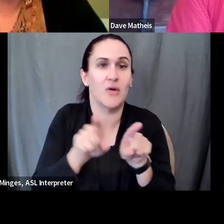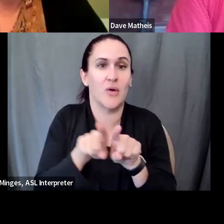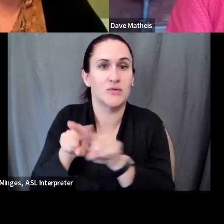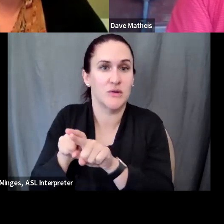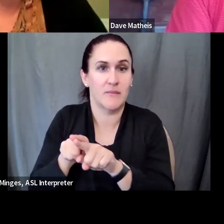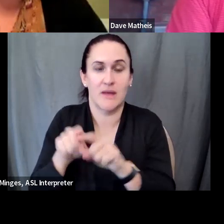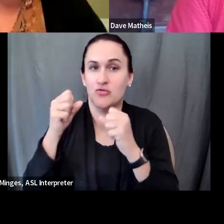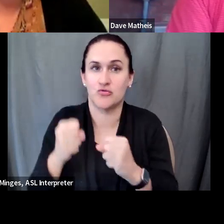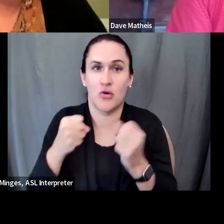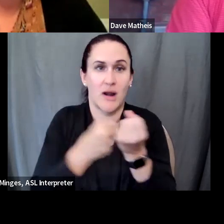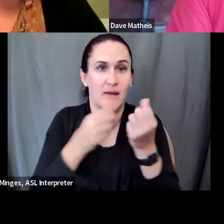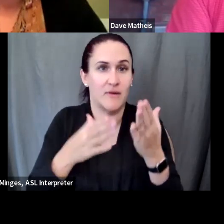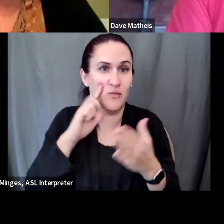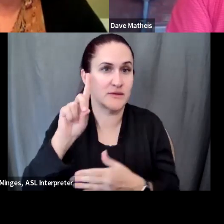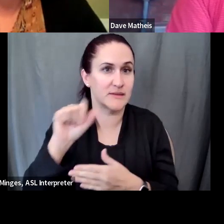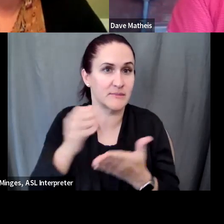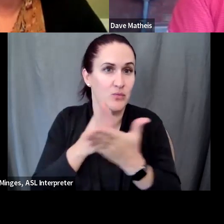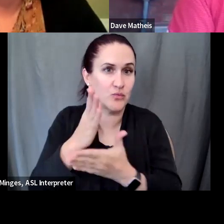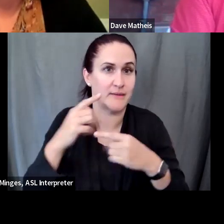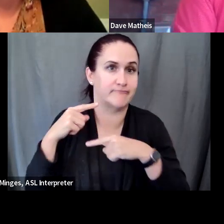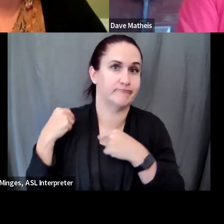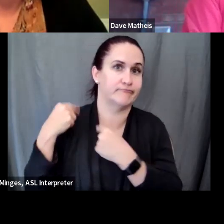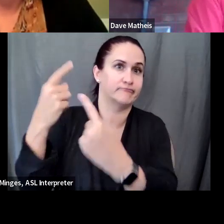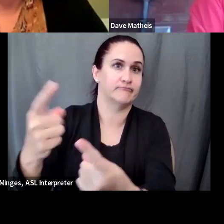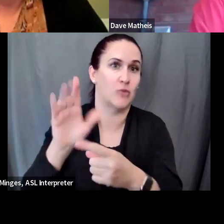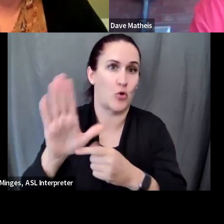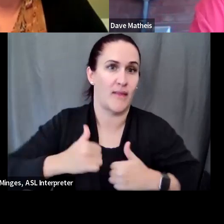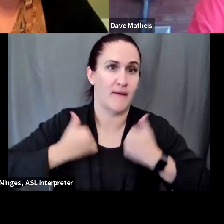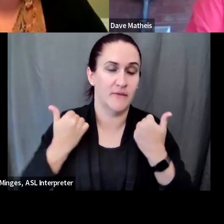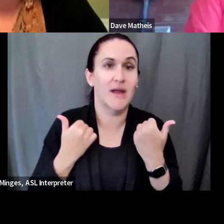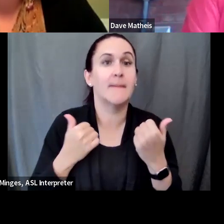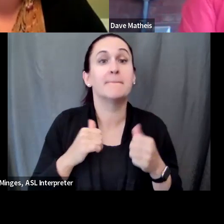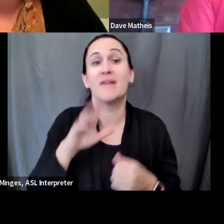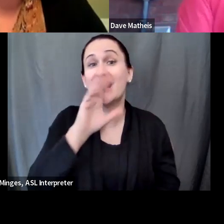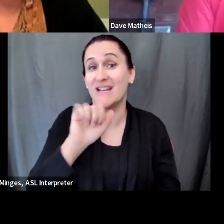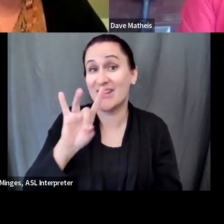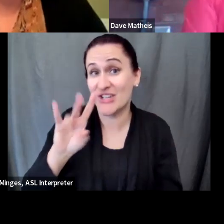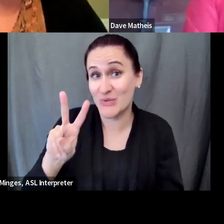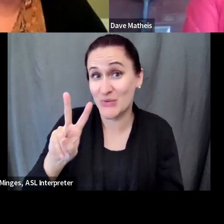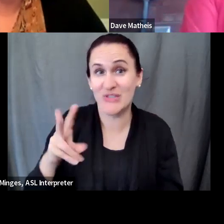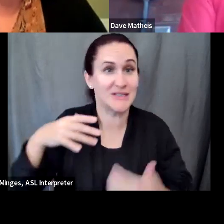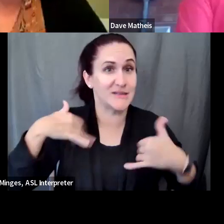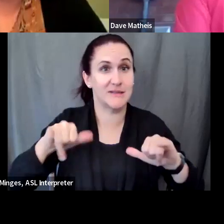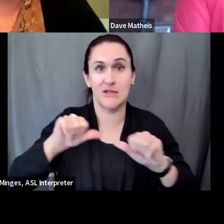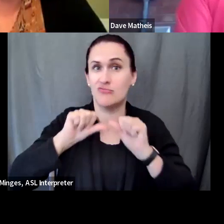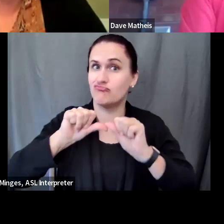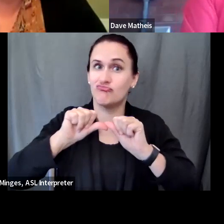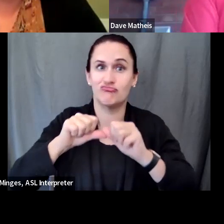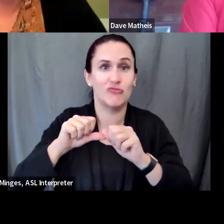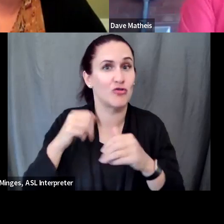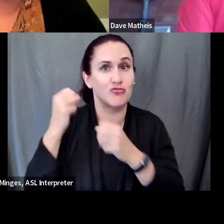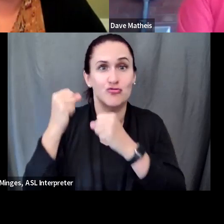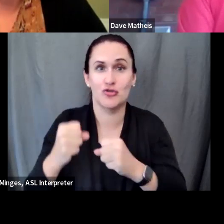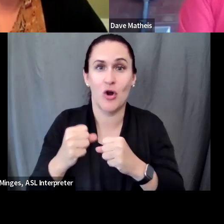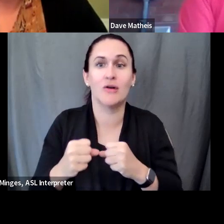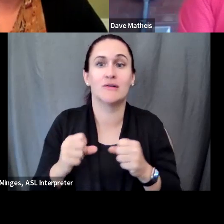a strong advocate for disability rights throughout her entire life. And at 82, she is still going strong. So I encourage you